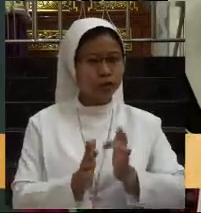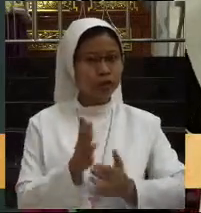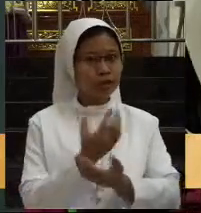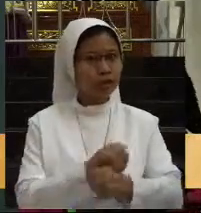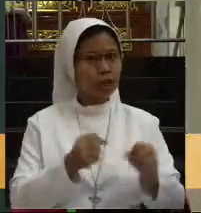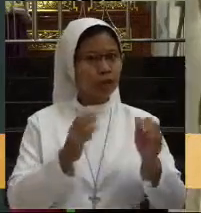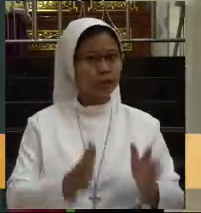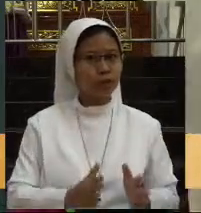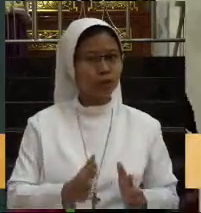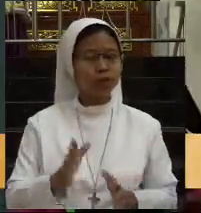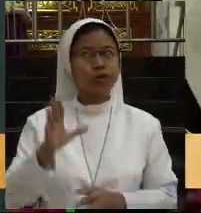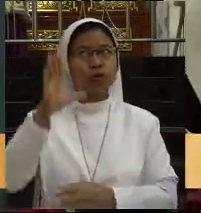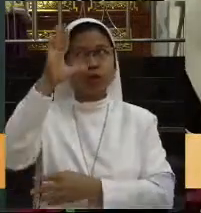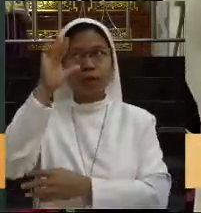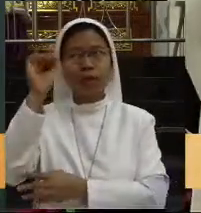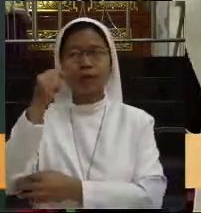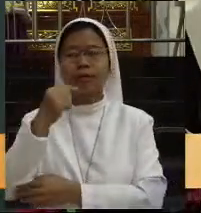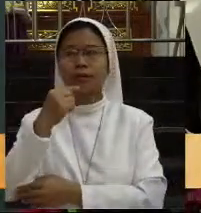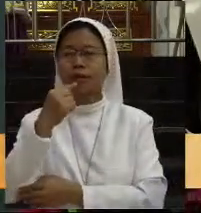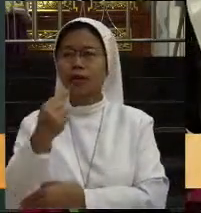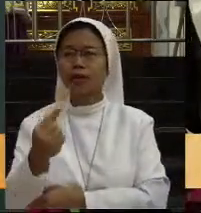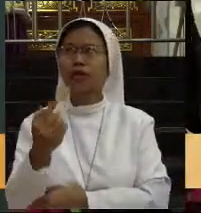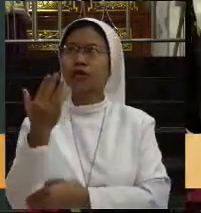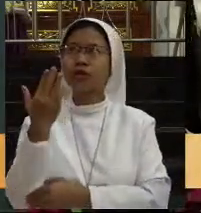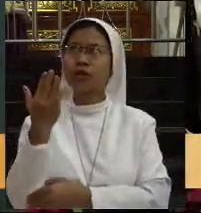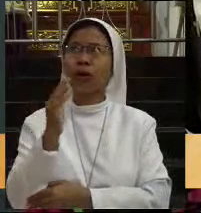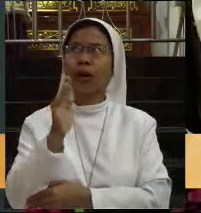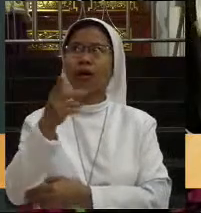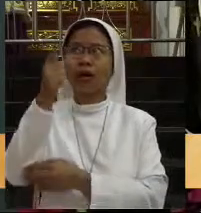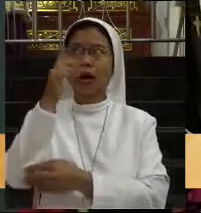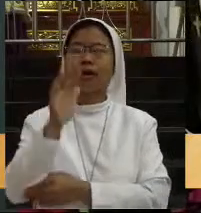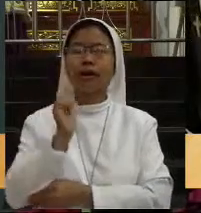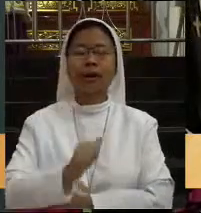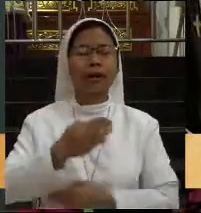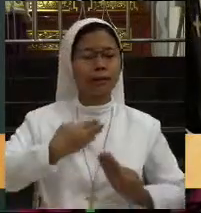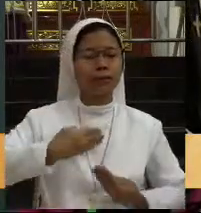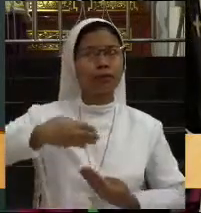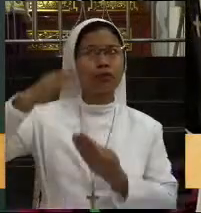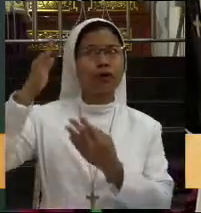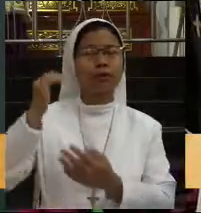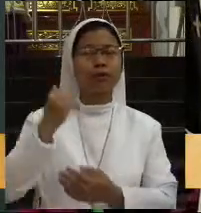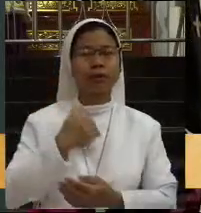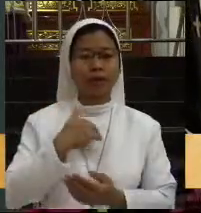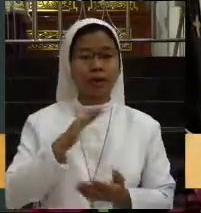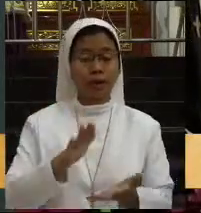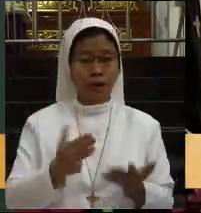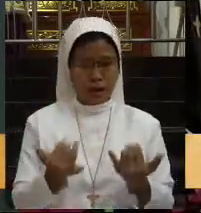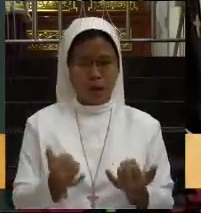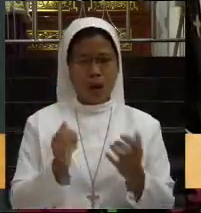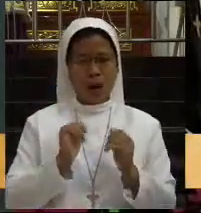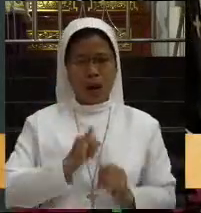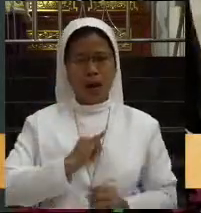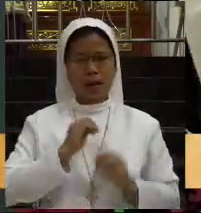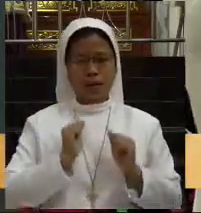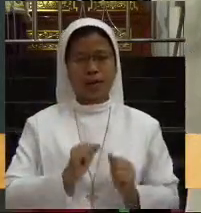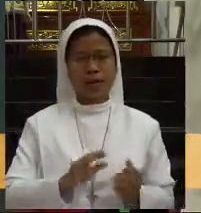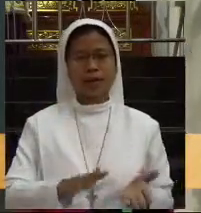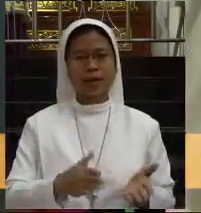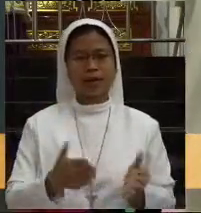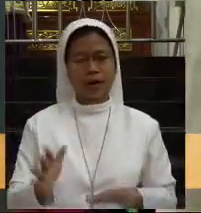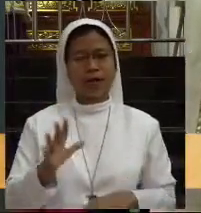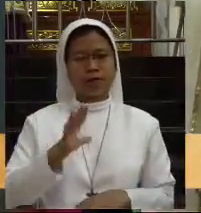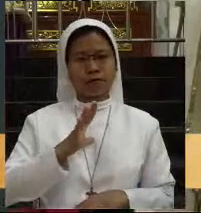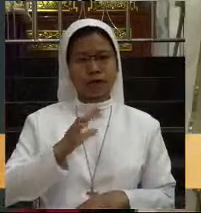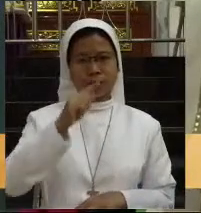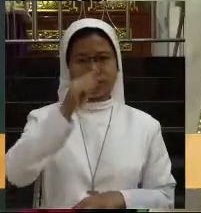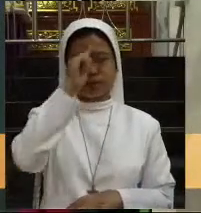to be dismissed by God. Shakespeare used to say, all the world's a stage, and